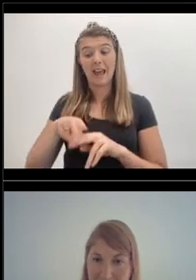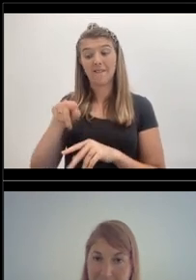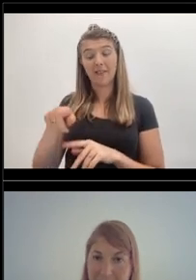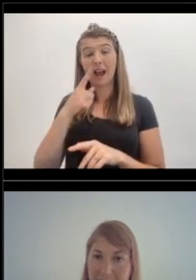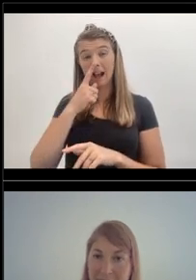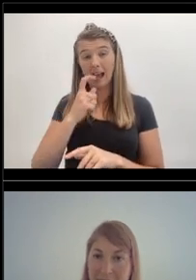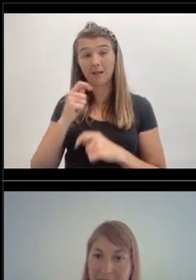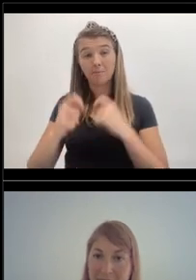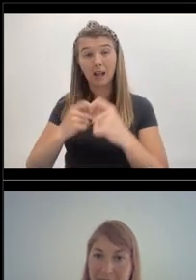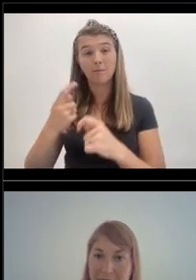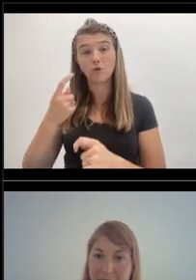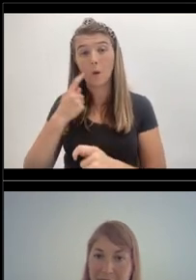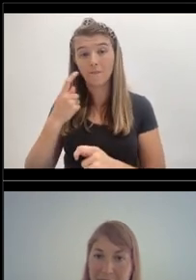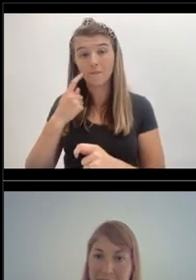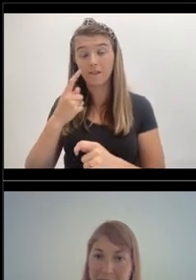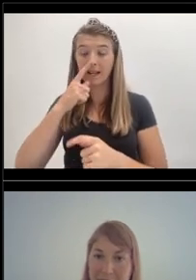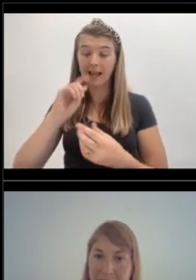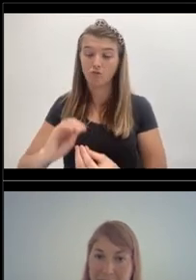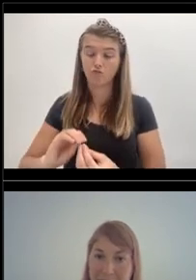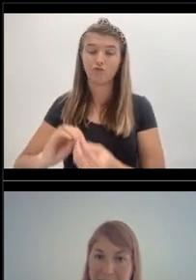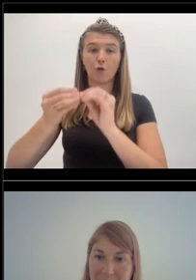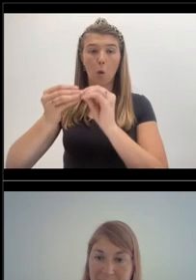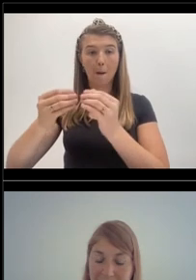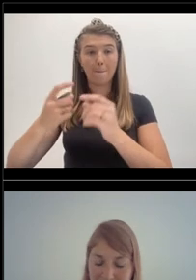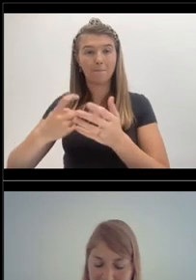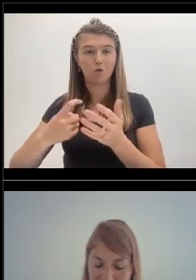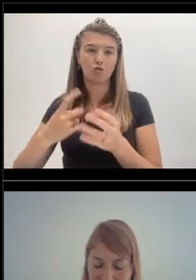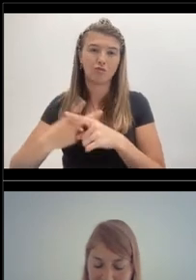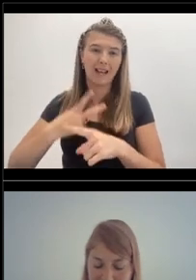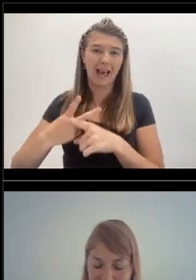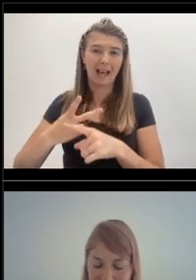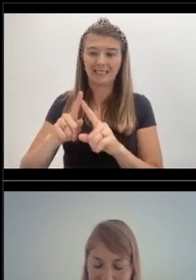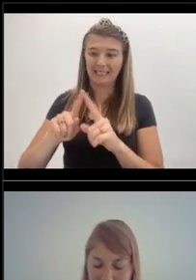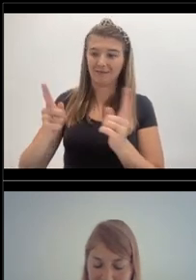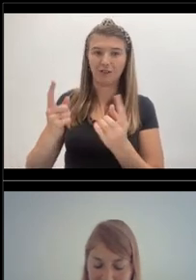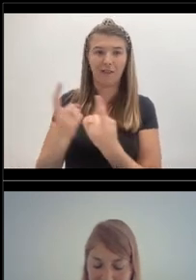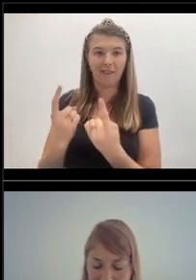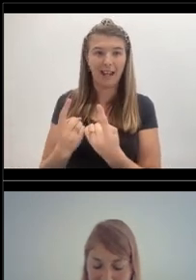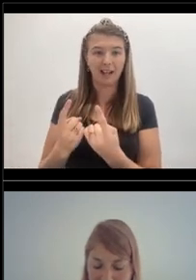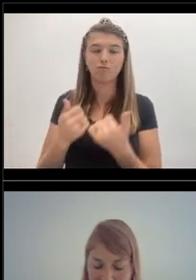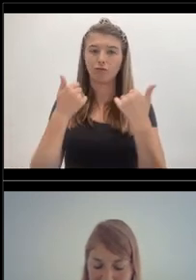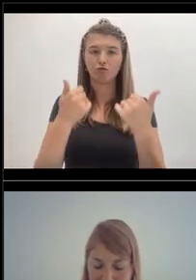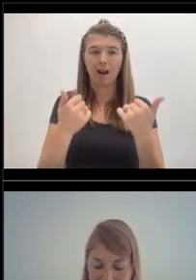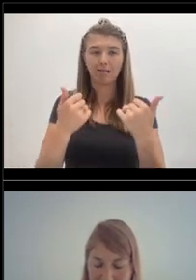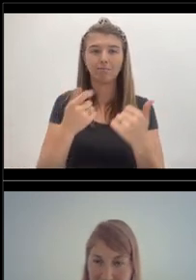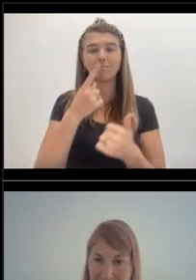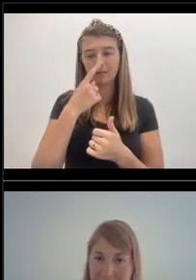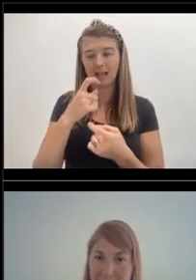to such a degree to reform and to turn into something else, great, it can be